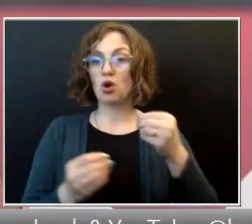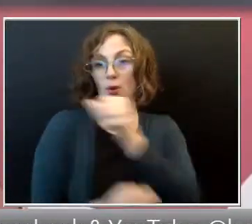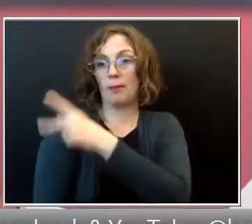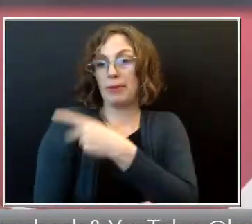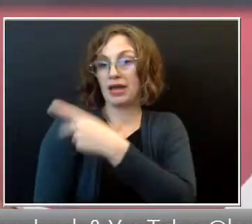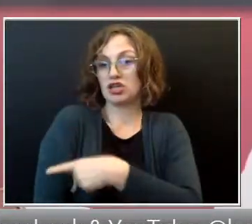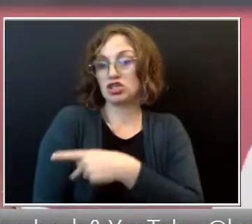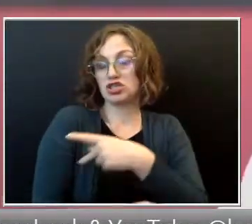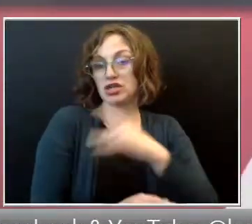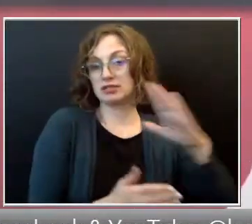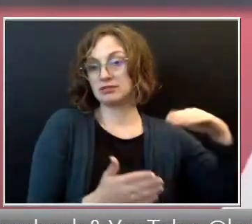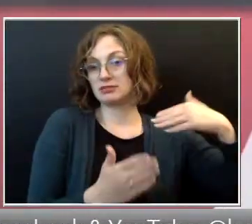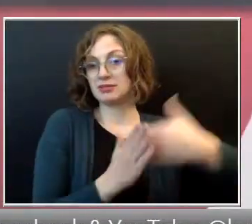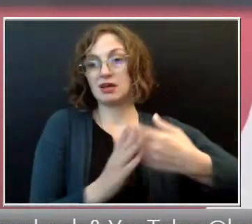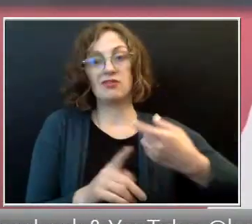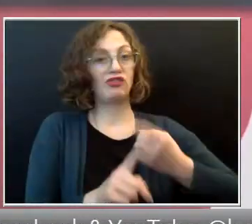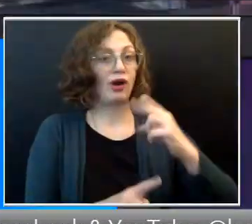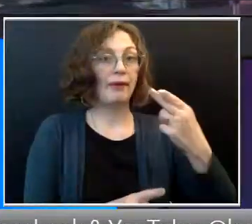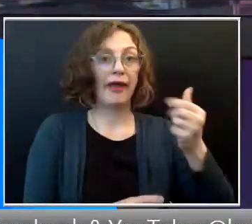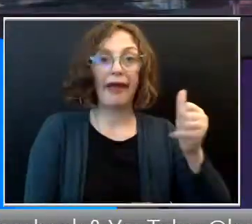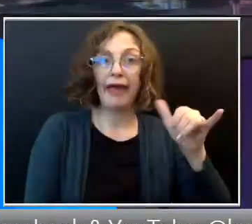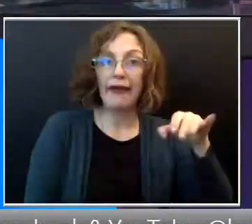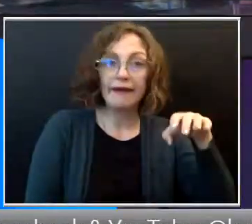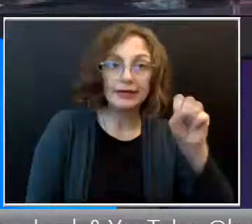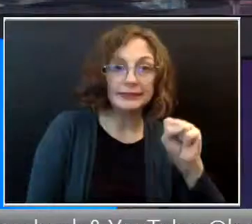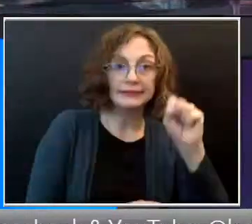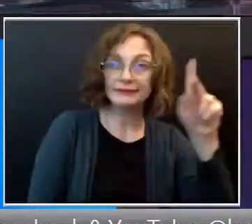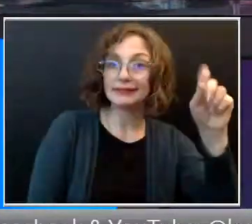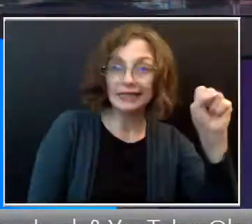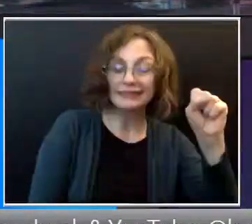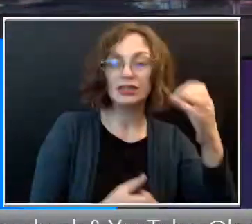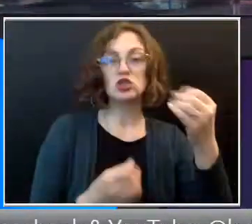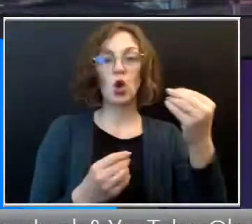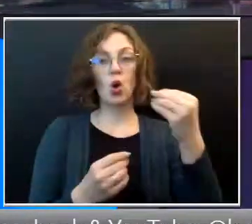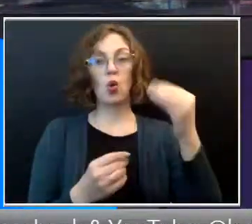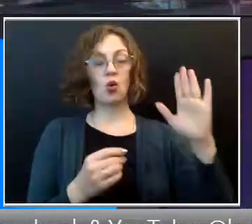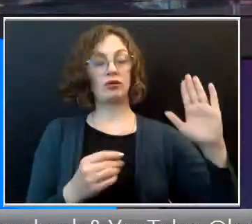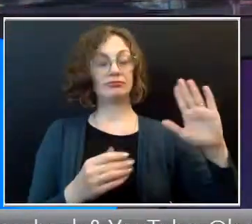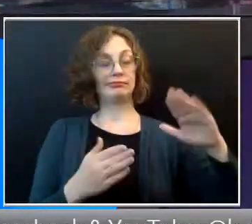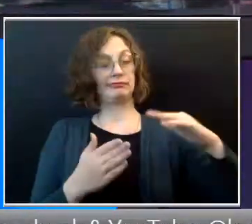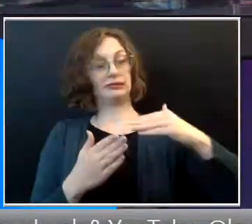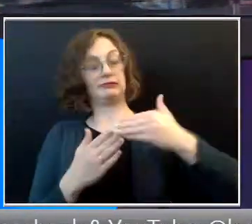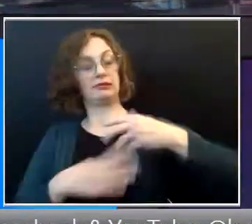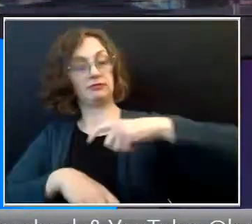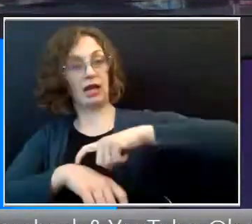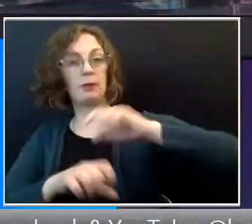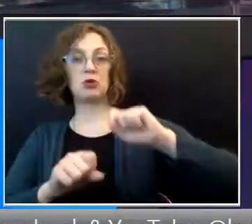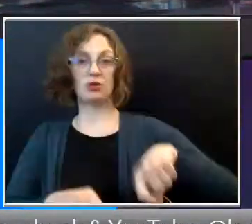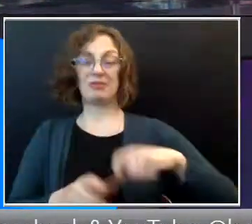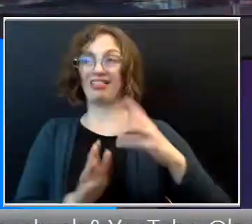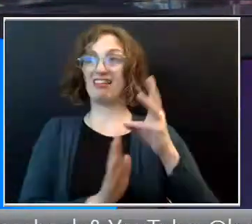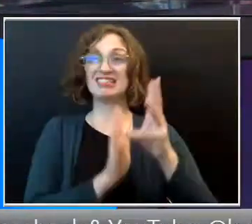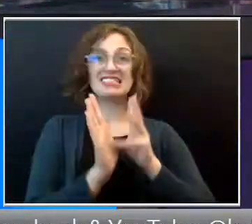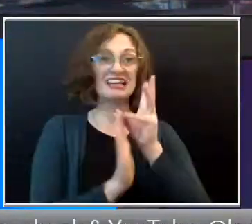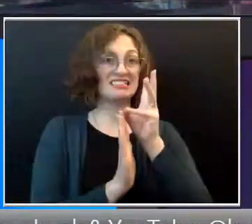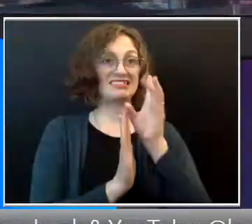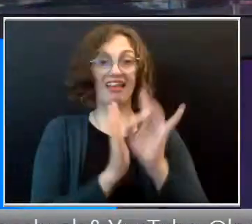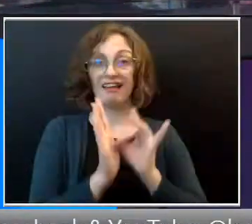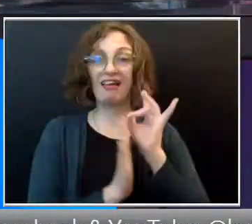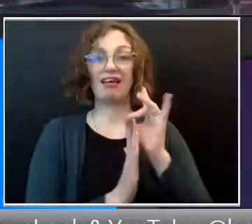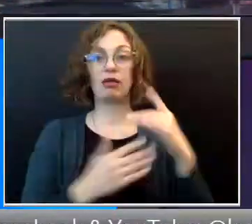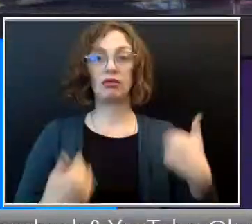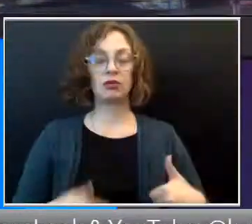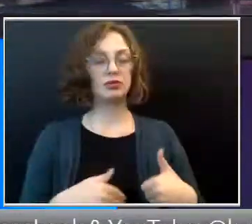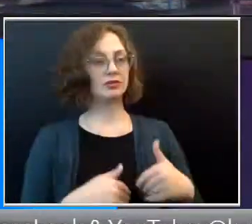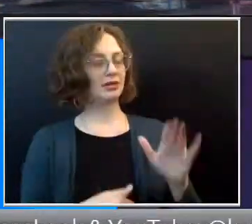8, 9 hours, even longer. In this case, thank God, it wasn't that. Yeah. This was the perfect